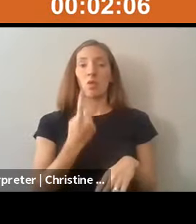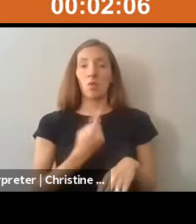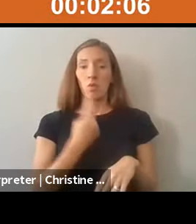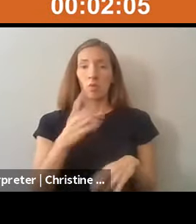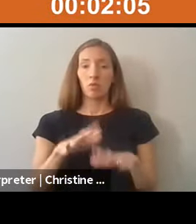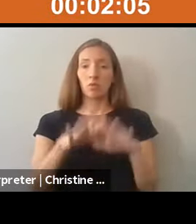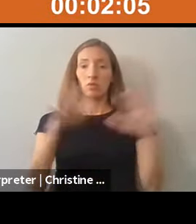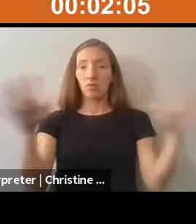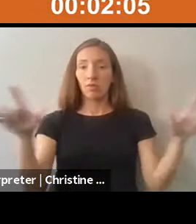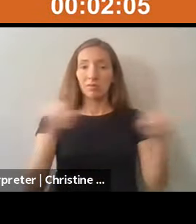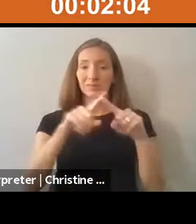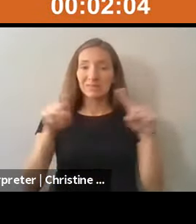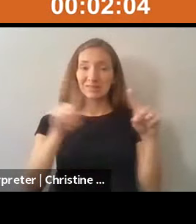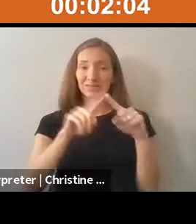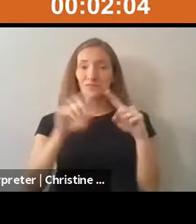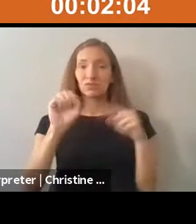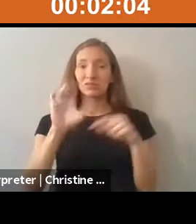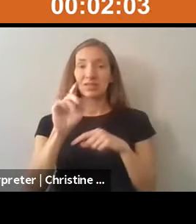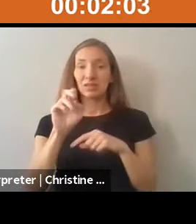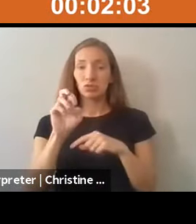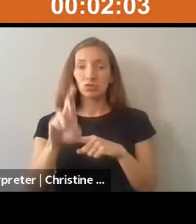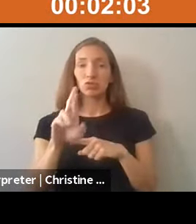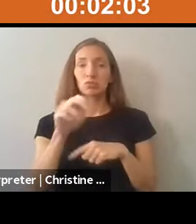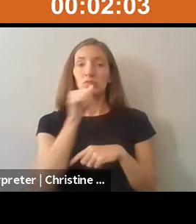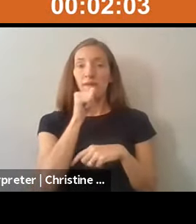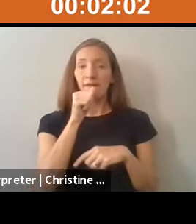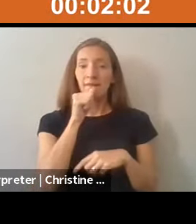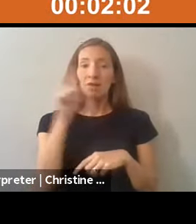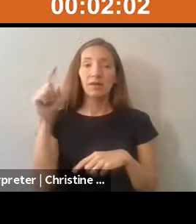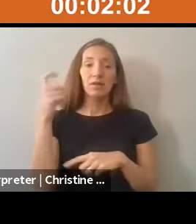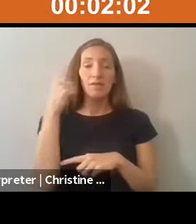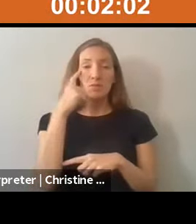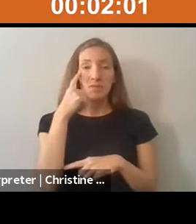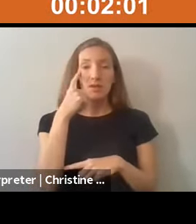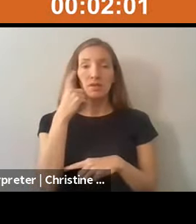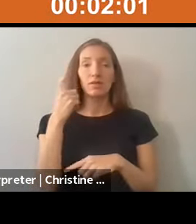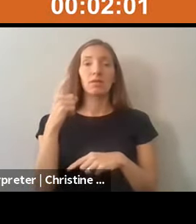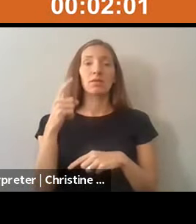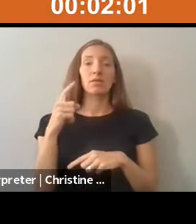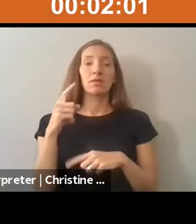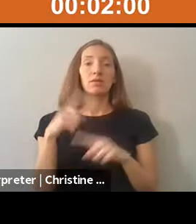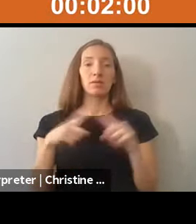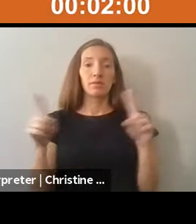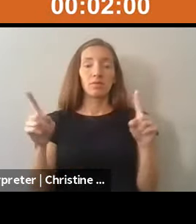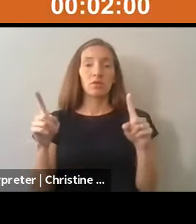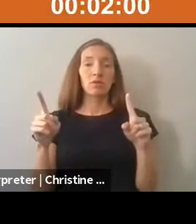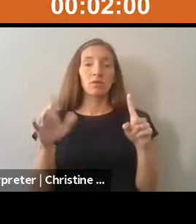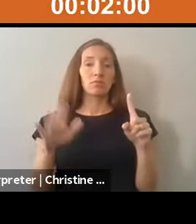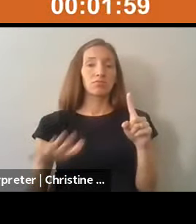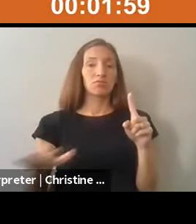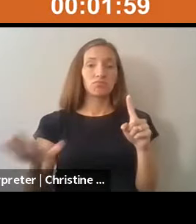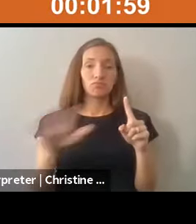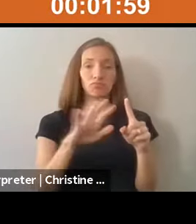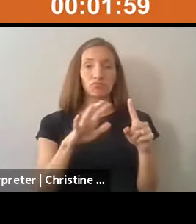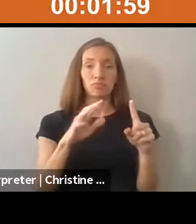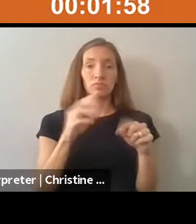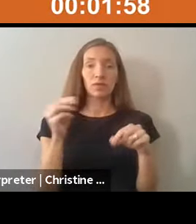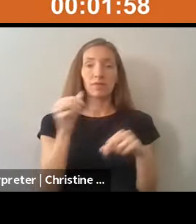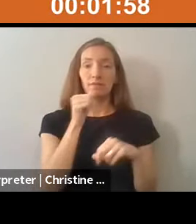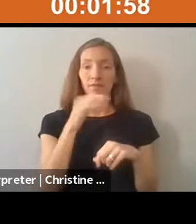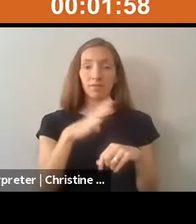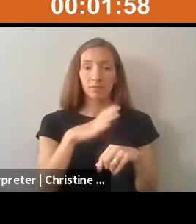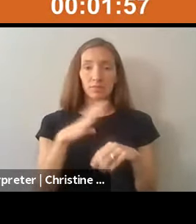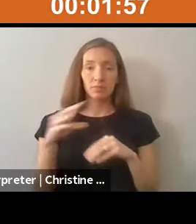multilateral institutions, and feminist movements, or working in partnership. And this requires coordination and